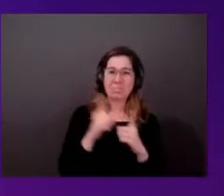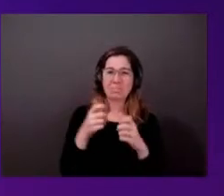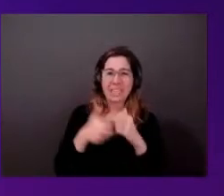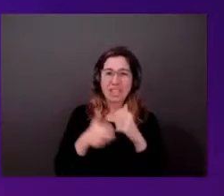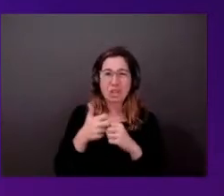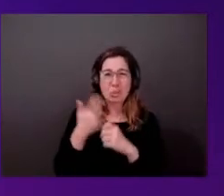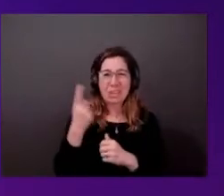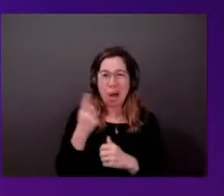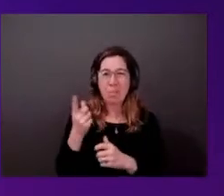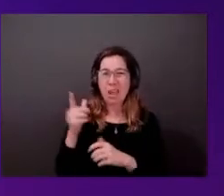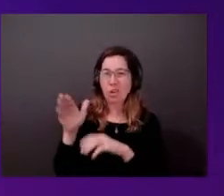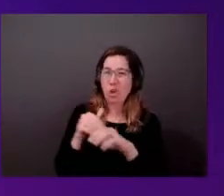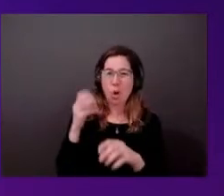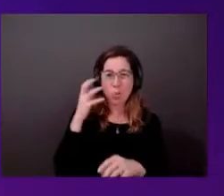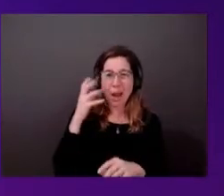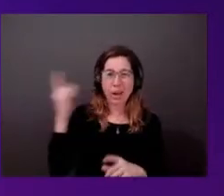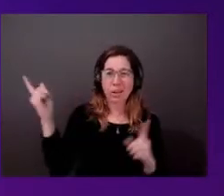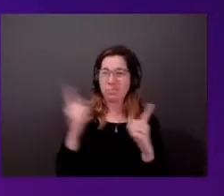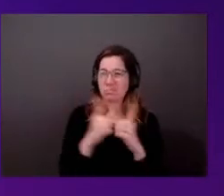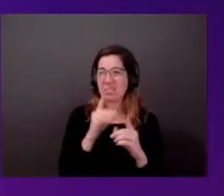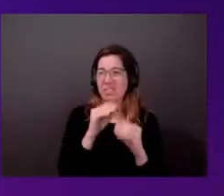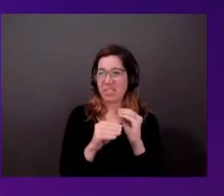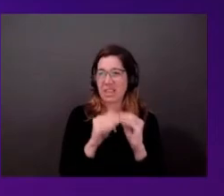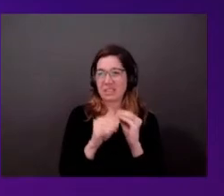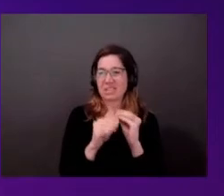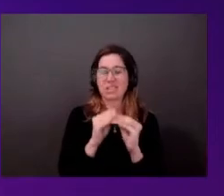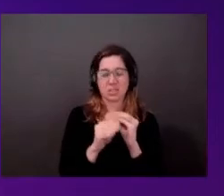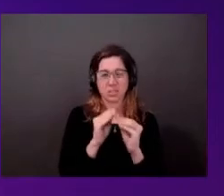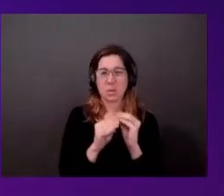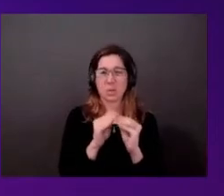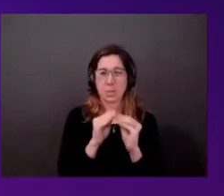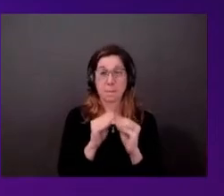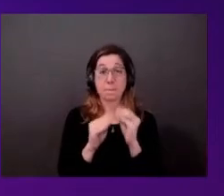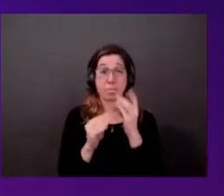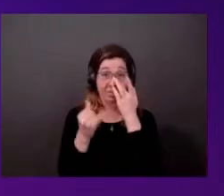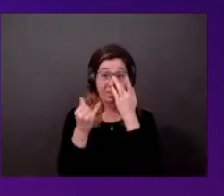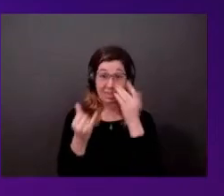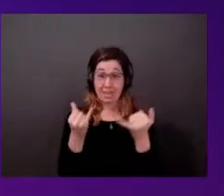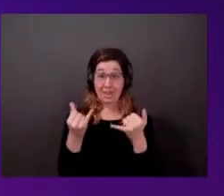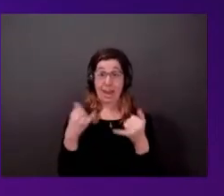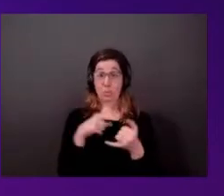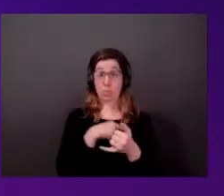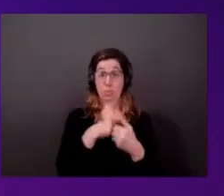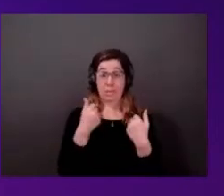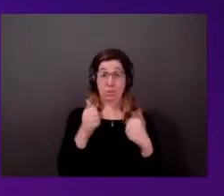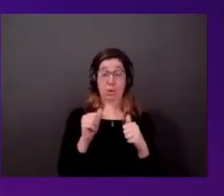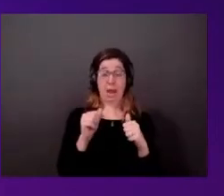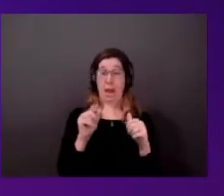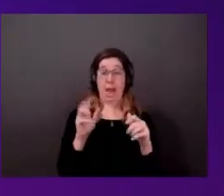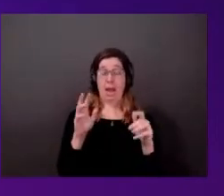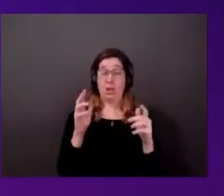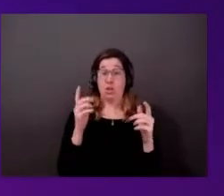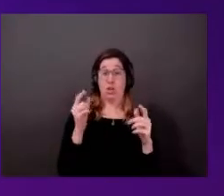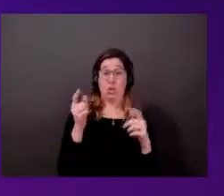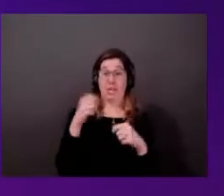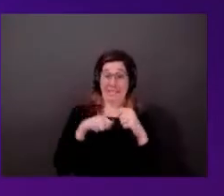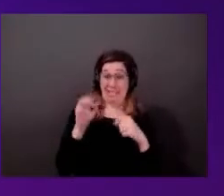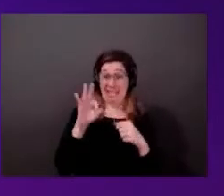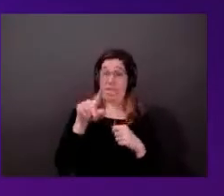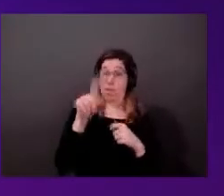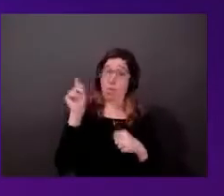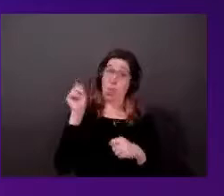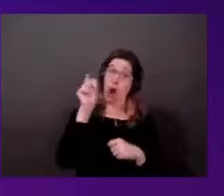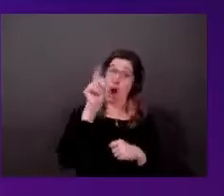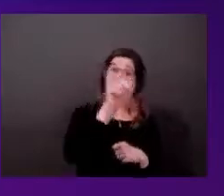what we're unlocking right now is the ability to do that wherever you're located. So when an issue